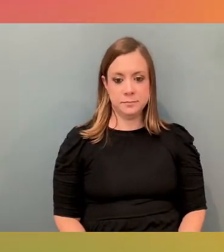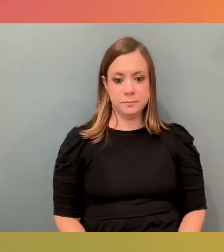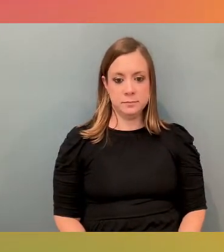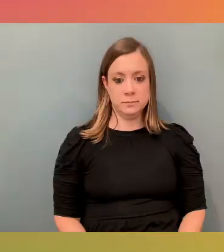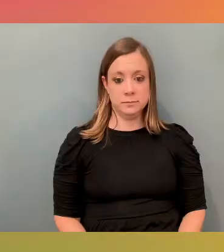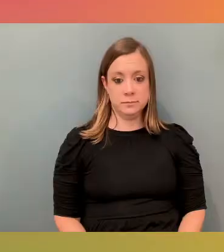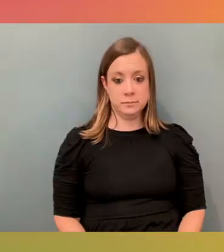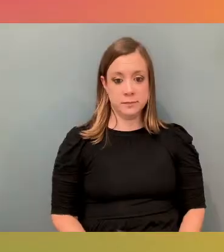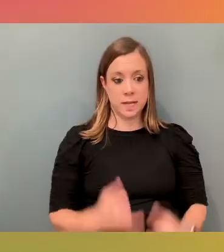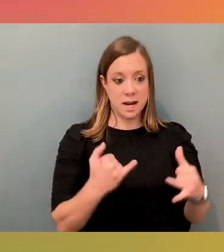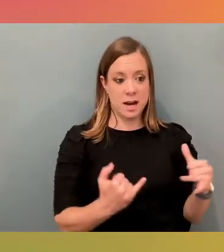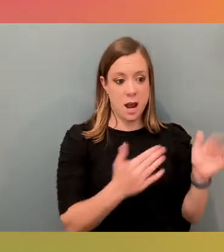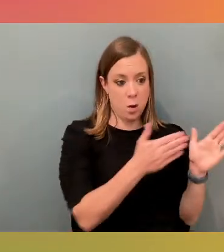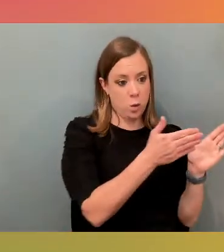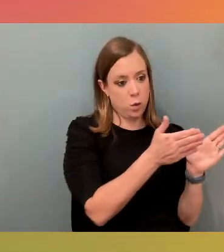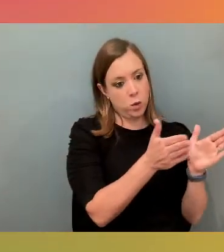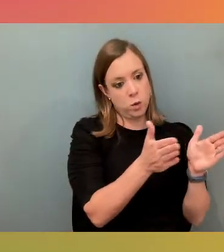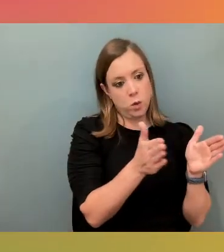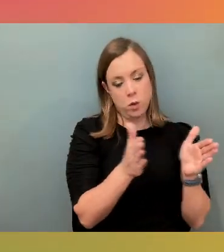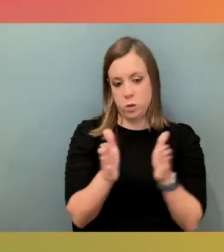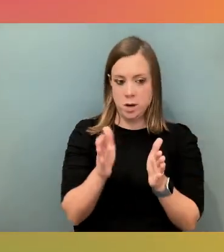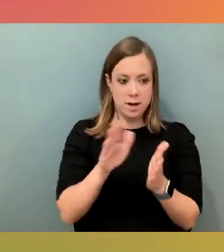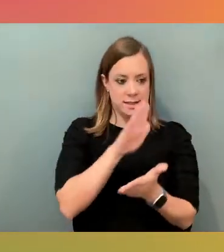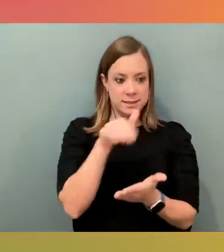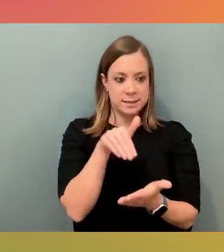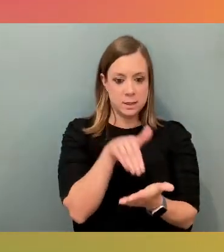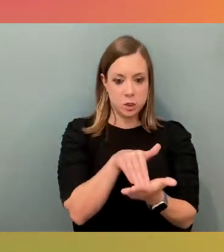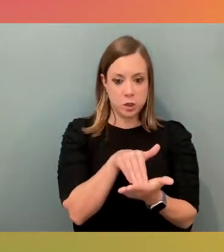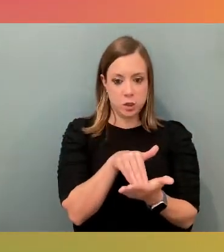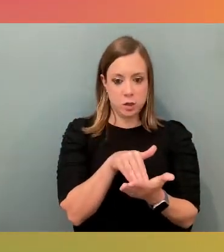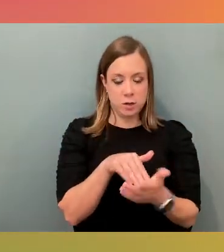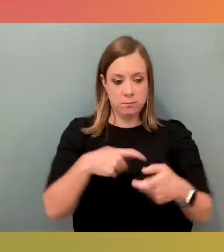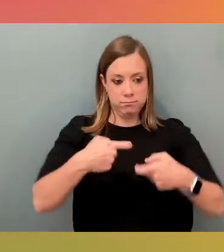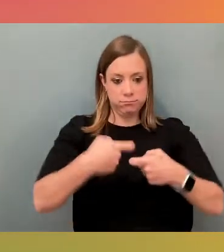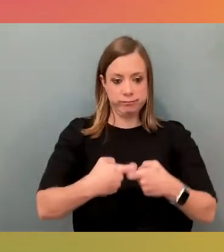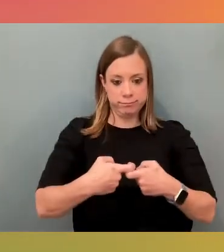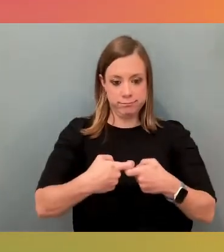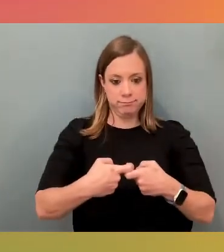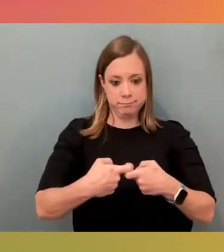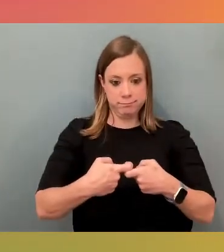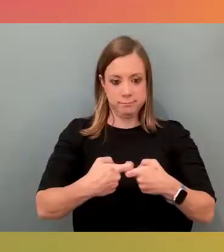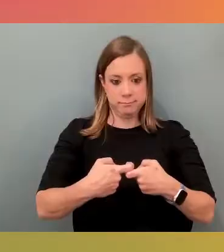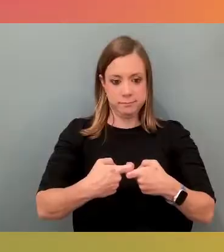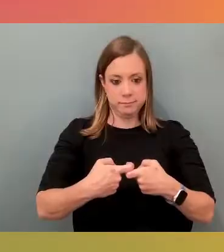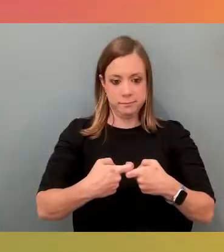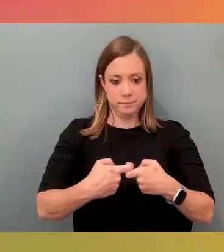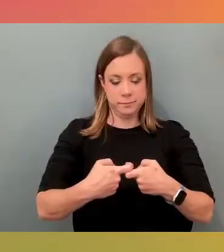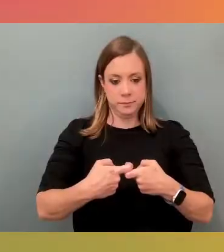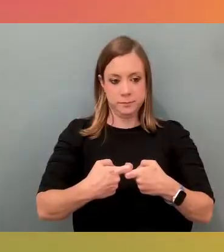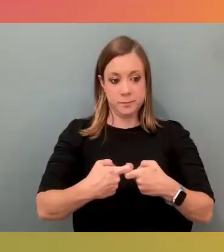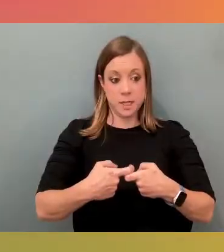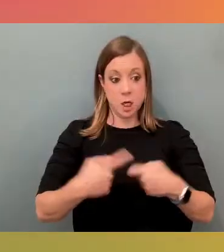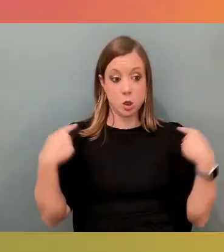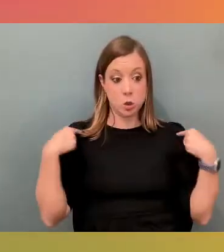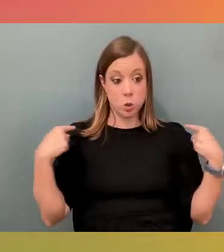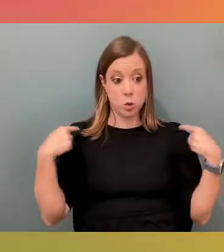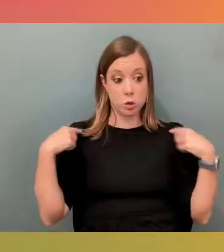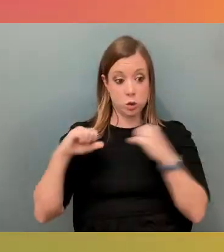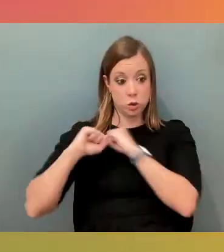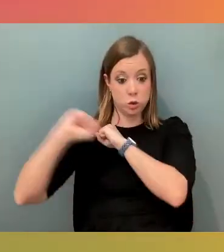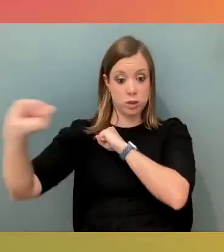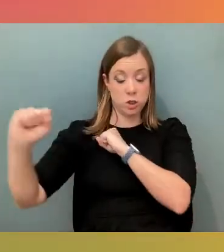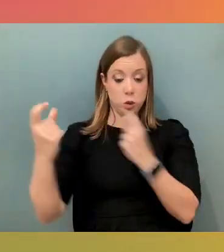Making your way back to center. Uncross the legs. We're going to come into a nice little stretch for the shoulders. Plant your